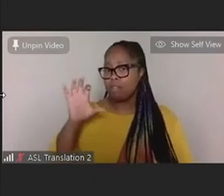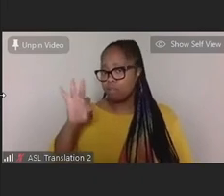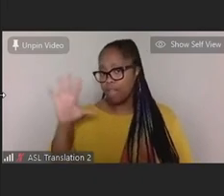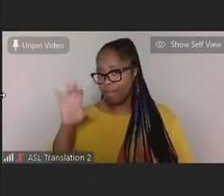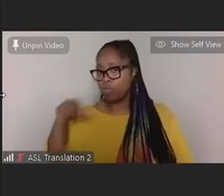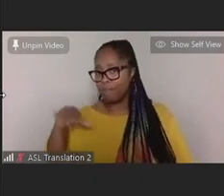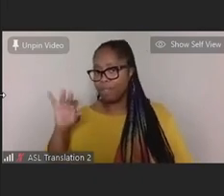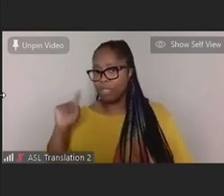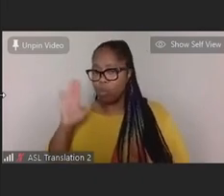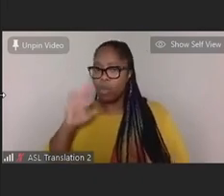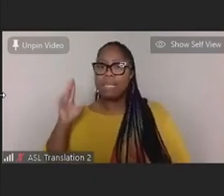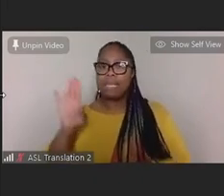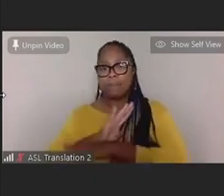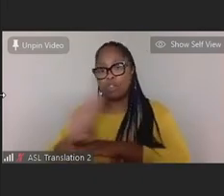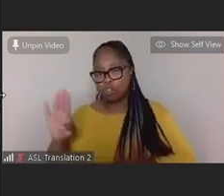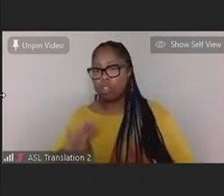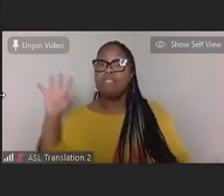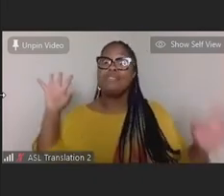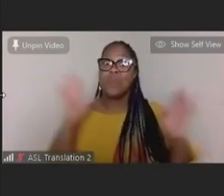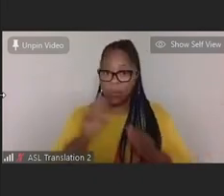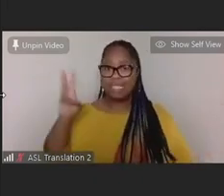4,995 square feet, which would be commercial, totaling